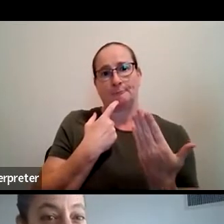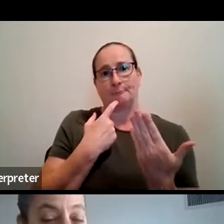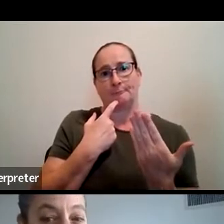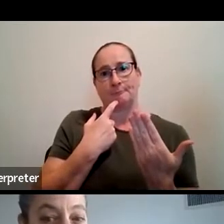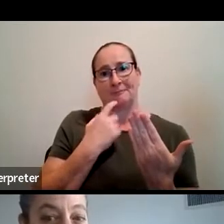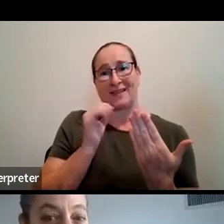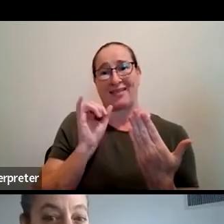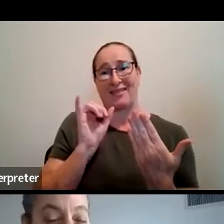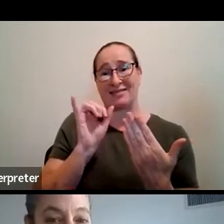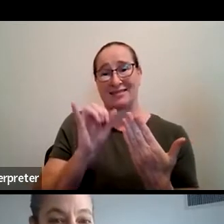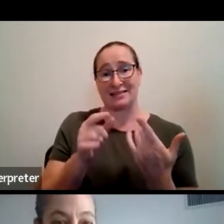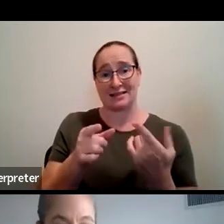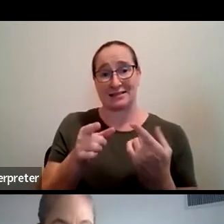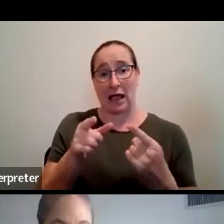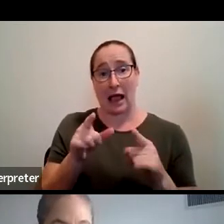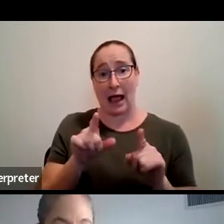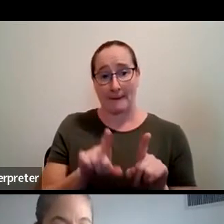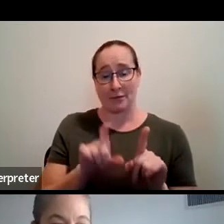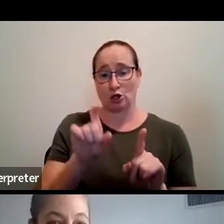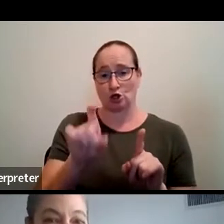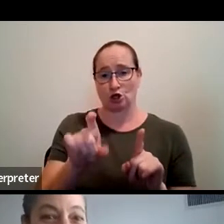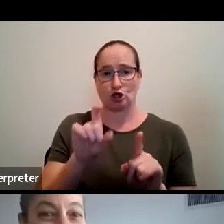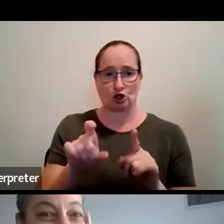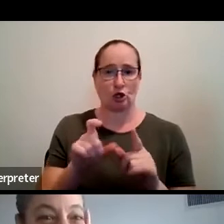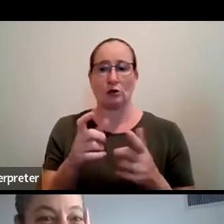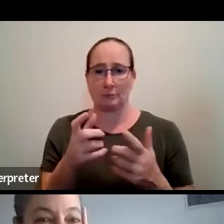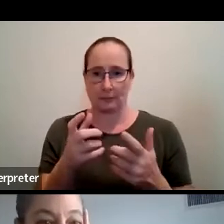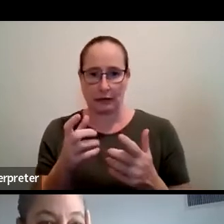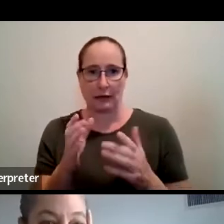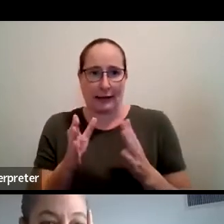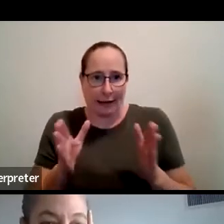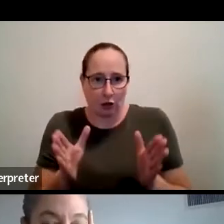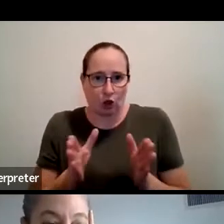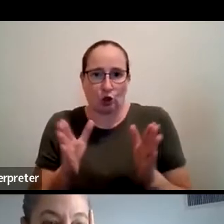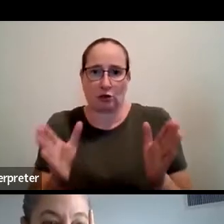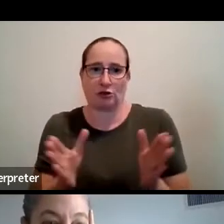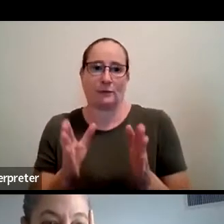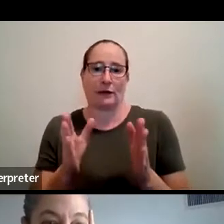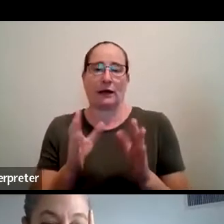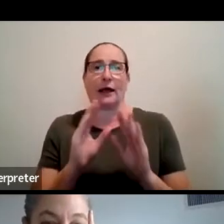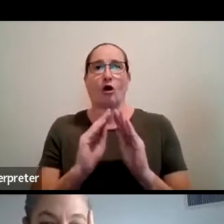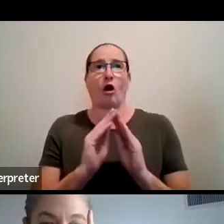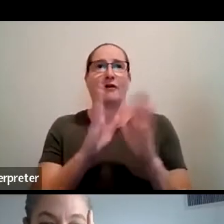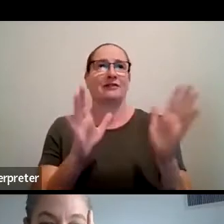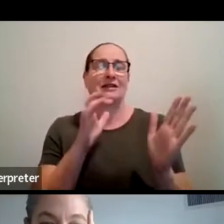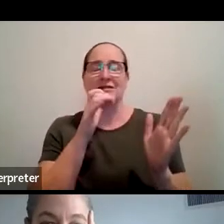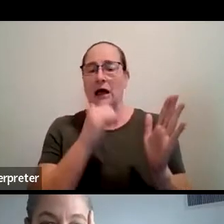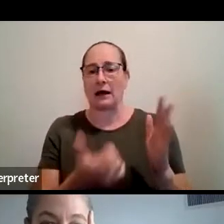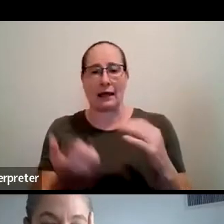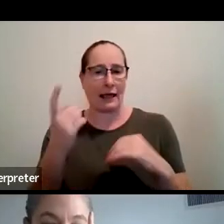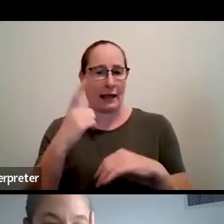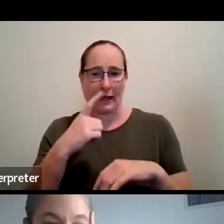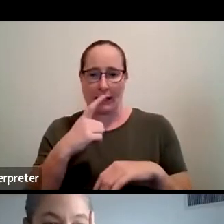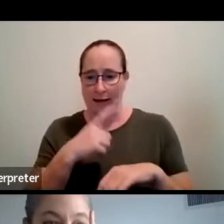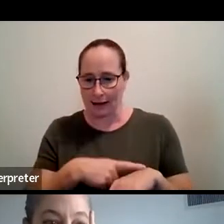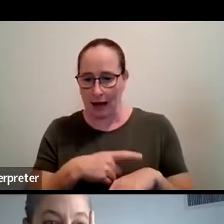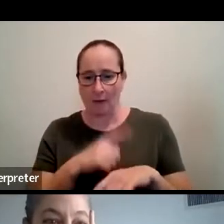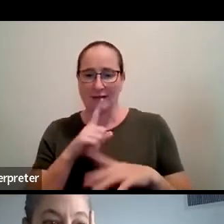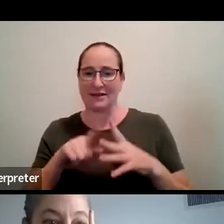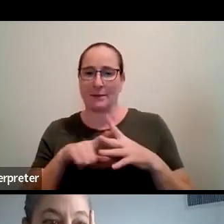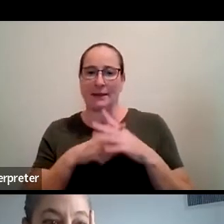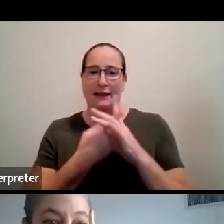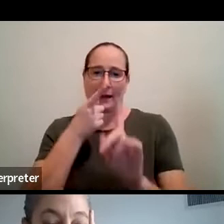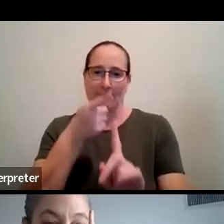that this has even happened should be taken as encouragement, and it's obviously not an end point. It's a beginning